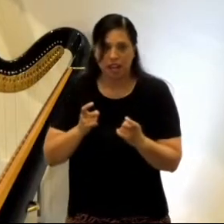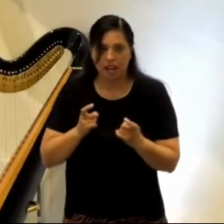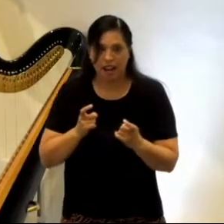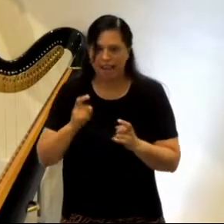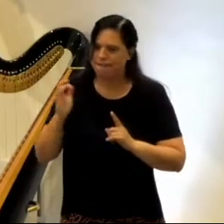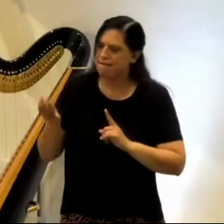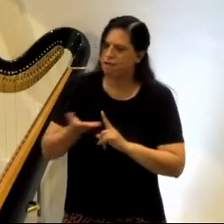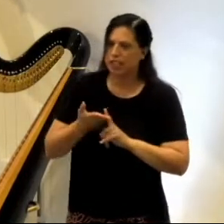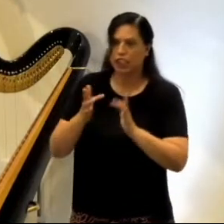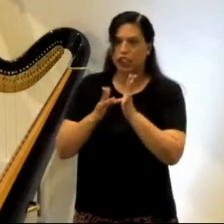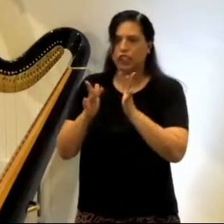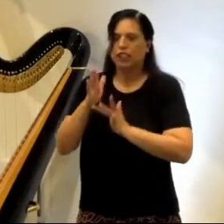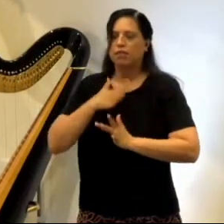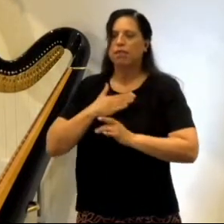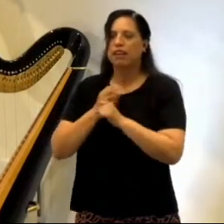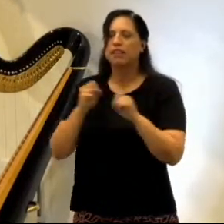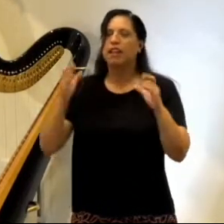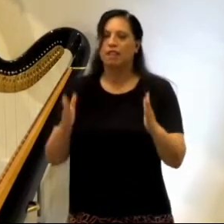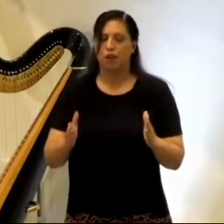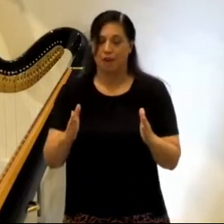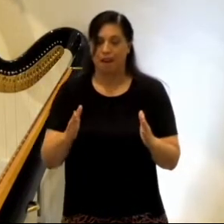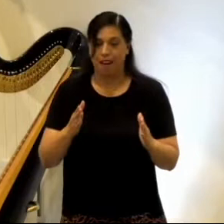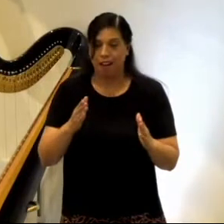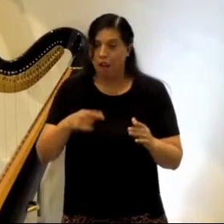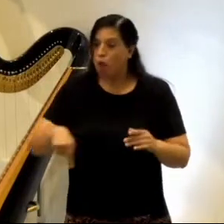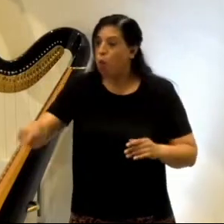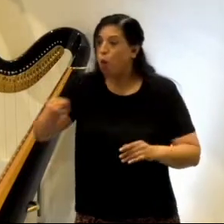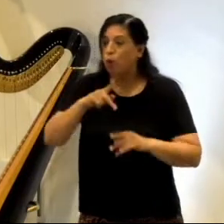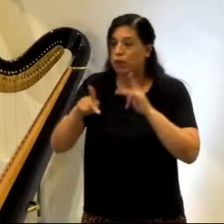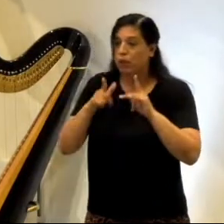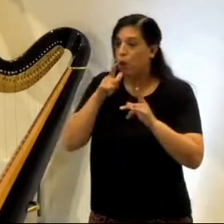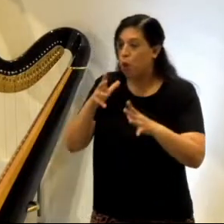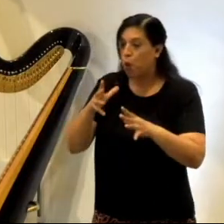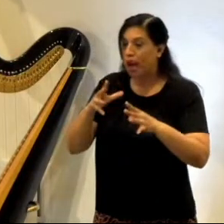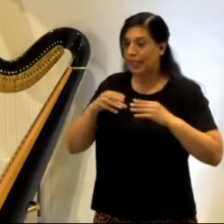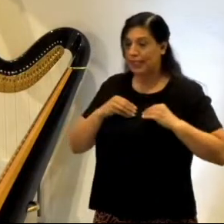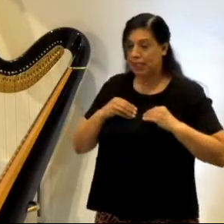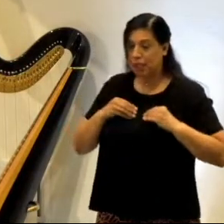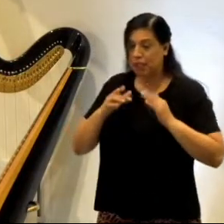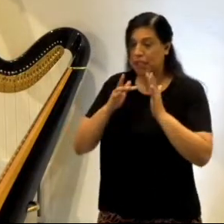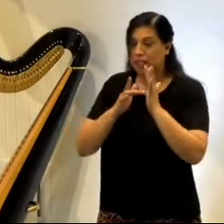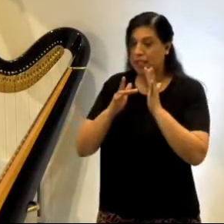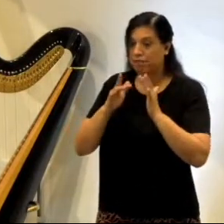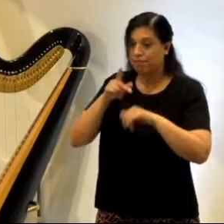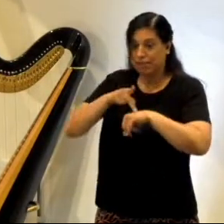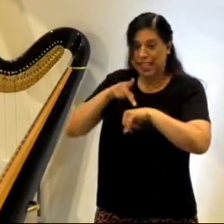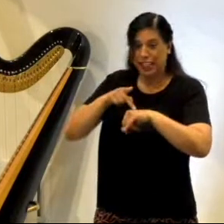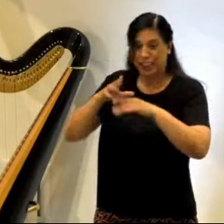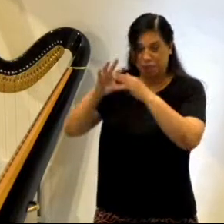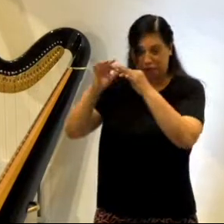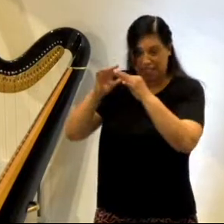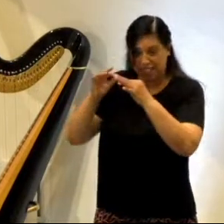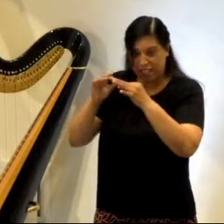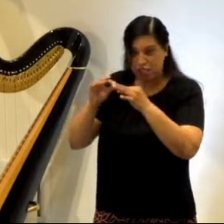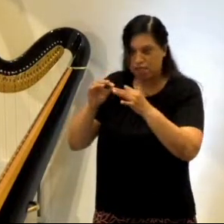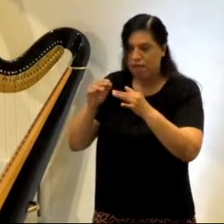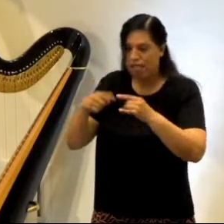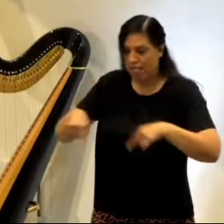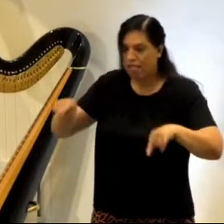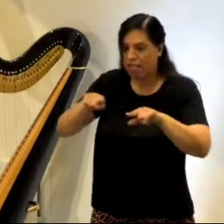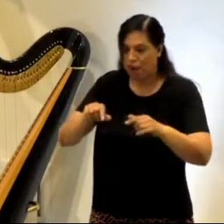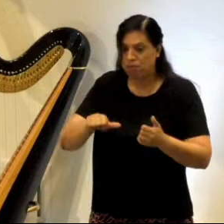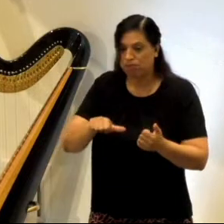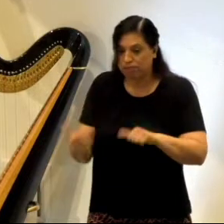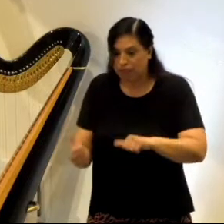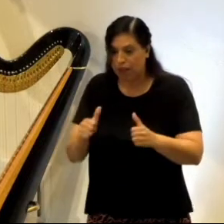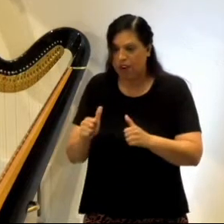their Savior. And then we're told that those who accepted Peter's message were baptized, and about 3,000 were added to their number